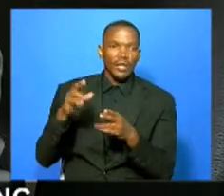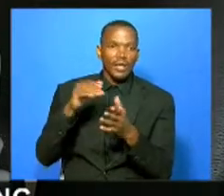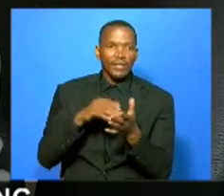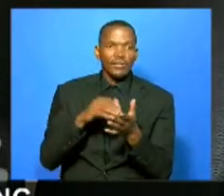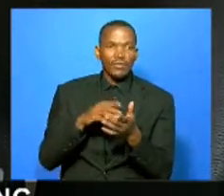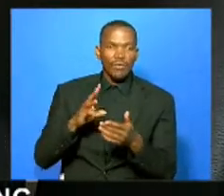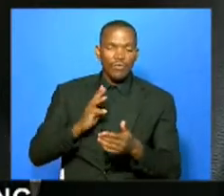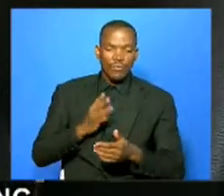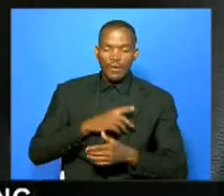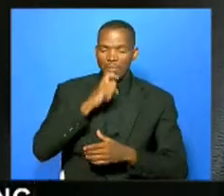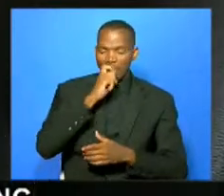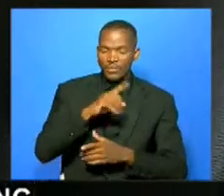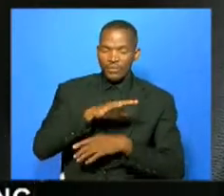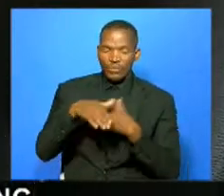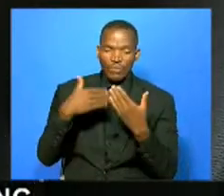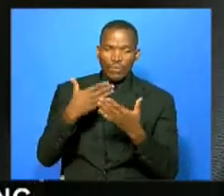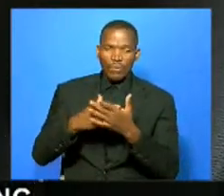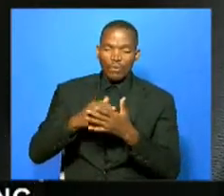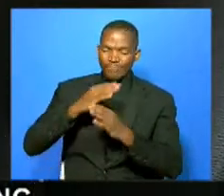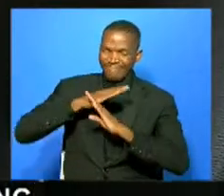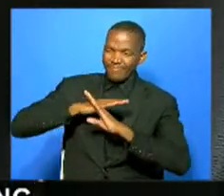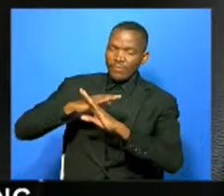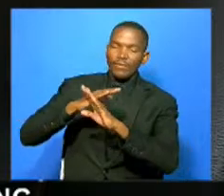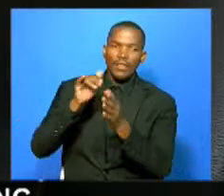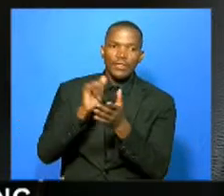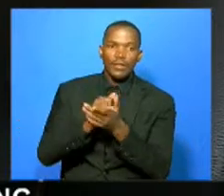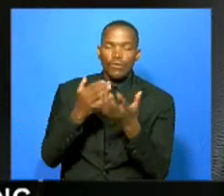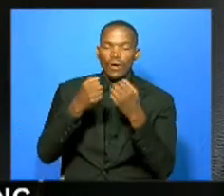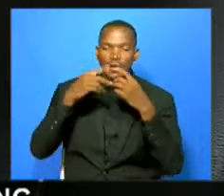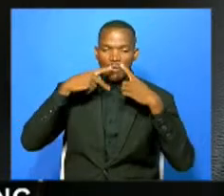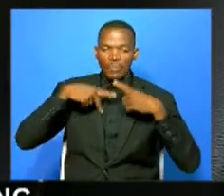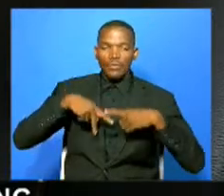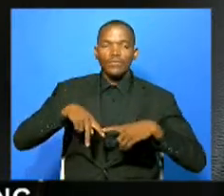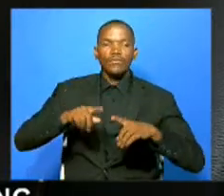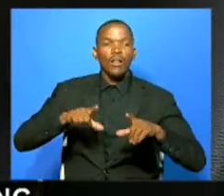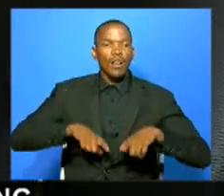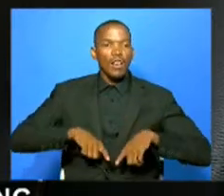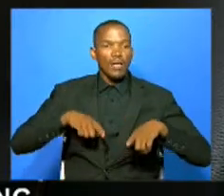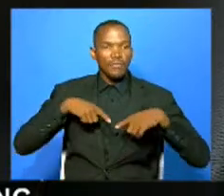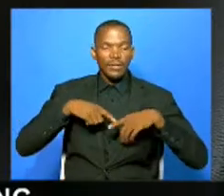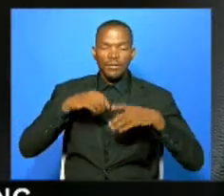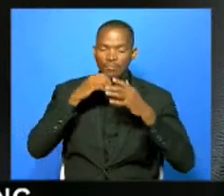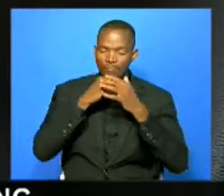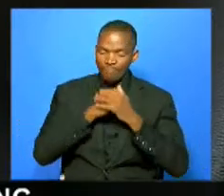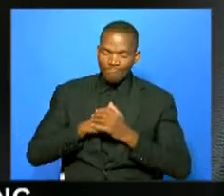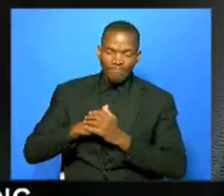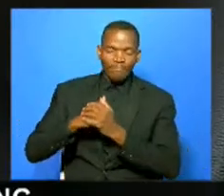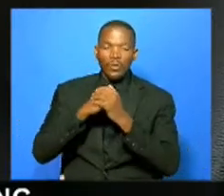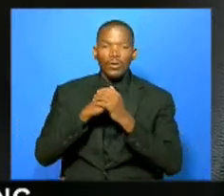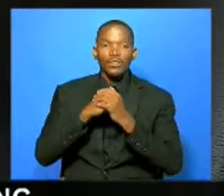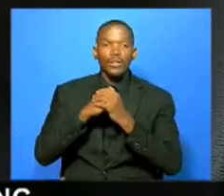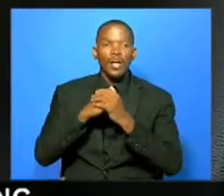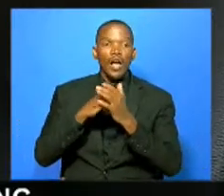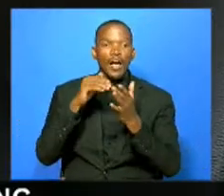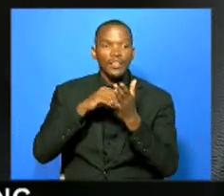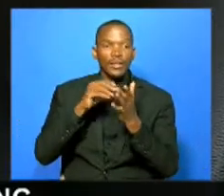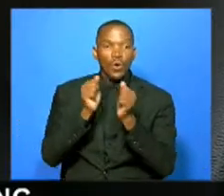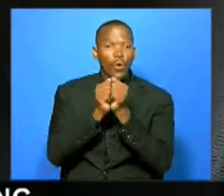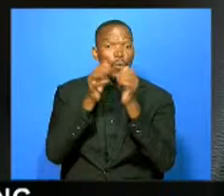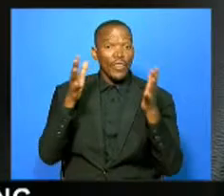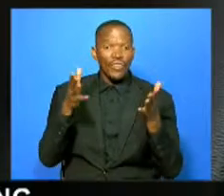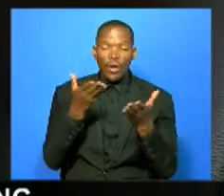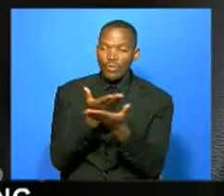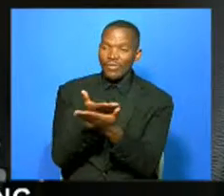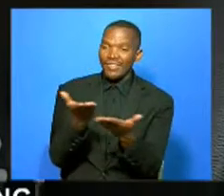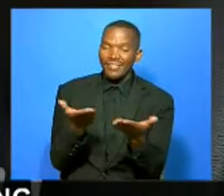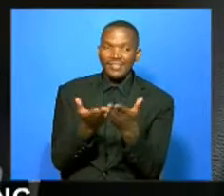should fight against such so that we live peacefully in harmony and without things